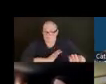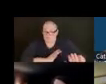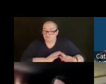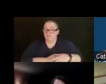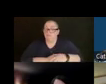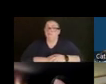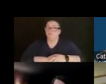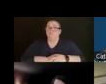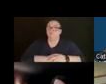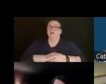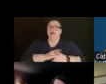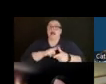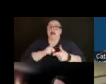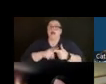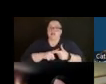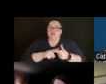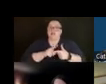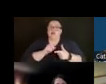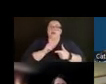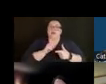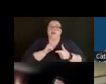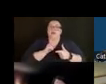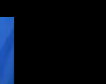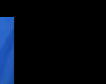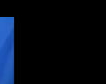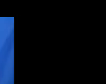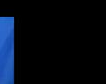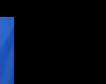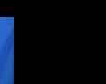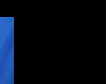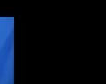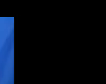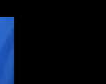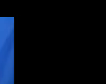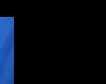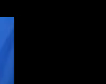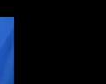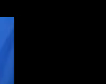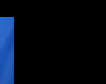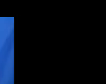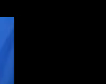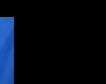the way to the end before taking more questions, but I will stop here again.